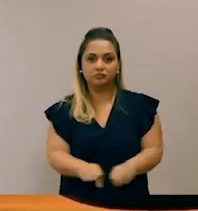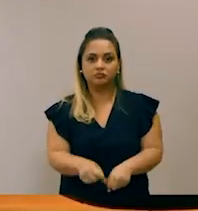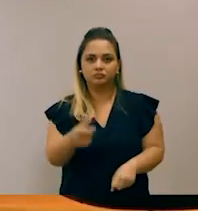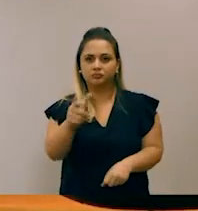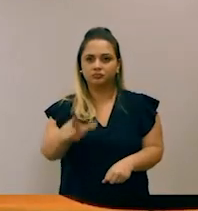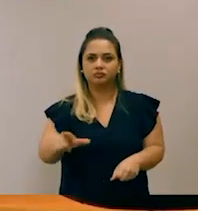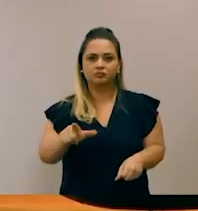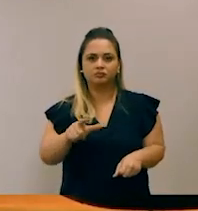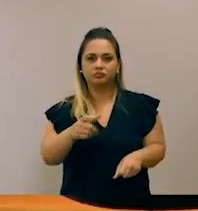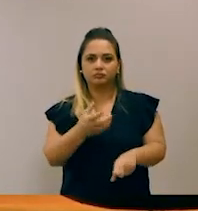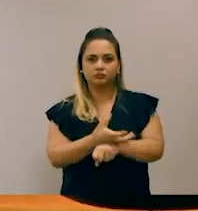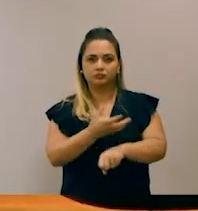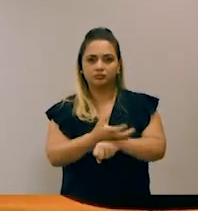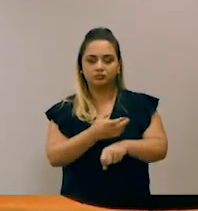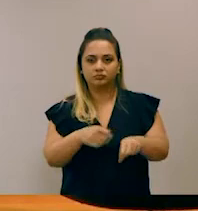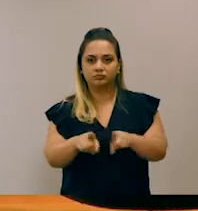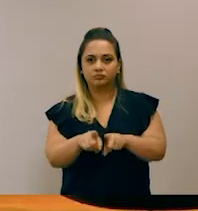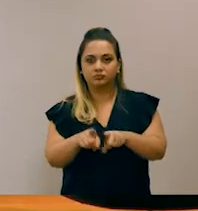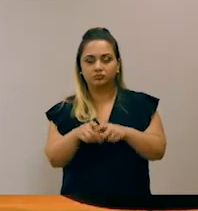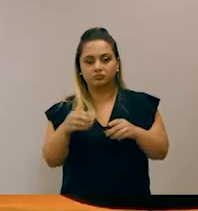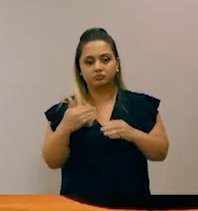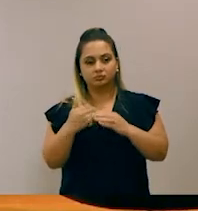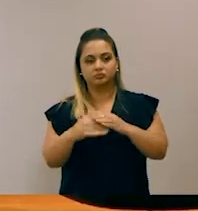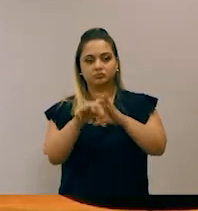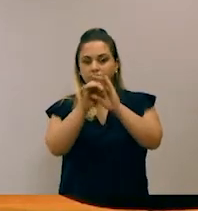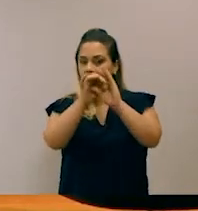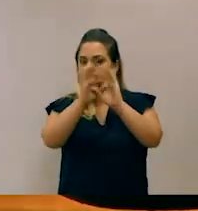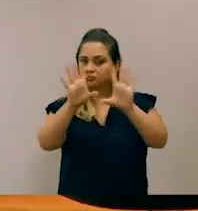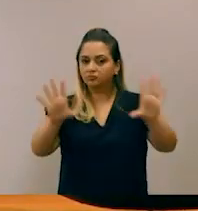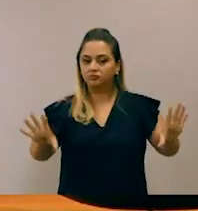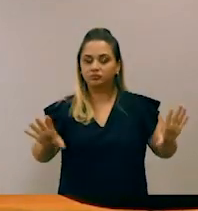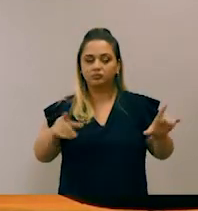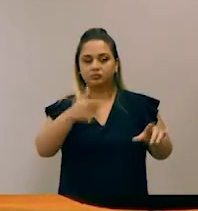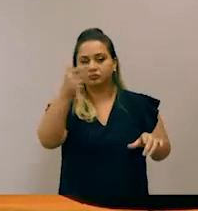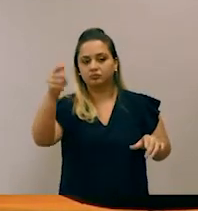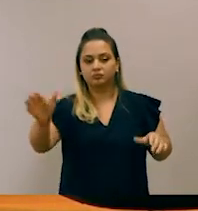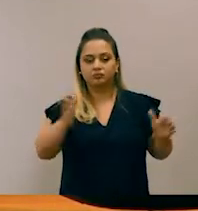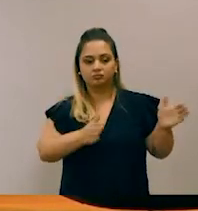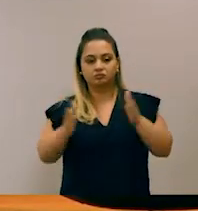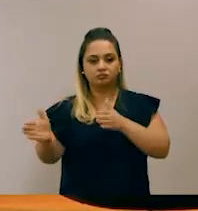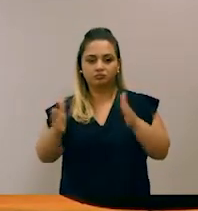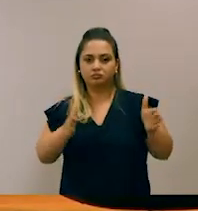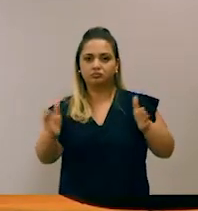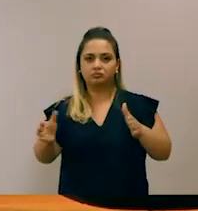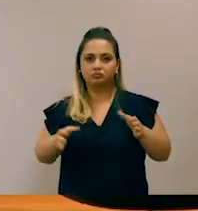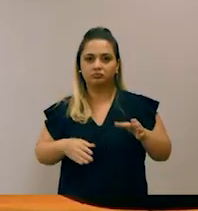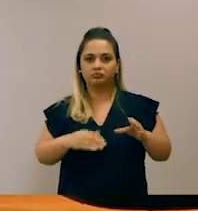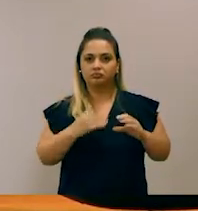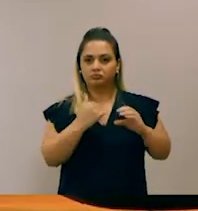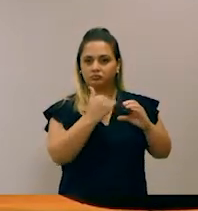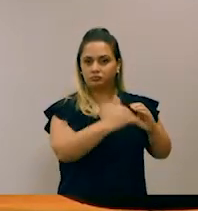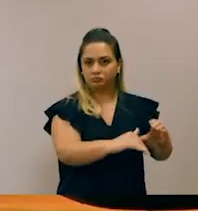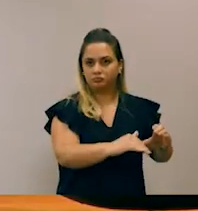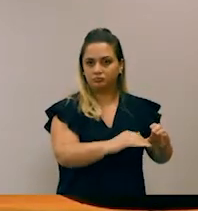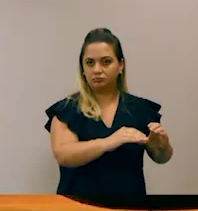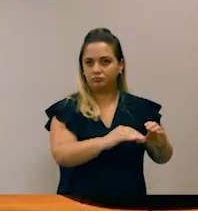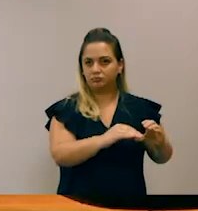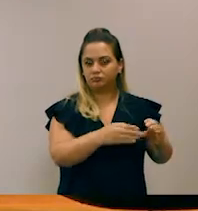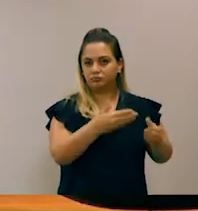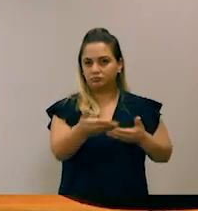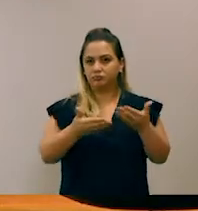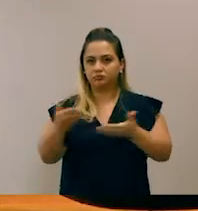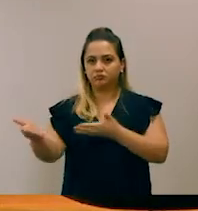system. And another thing that we should do is to make this service available at other moments of the